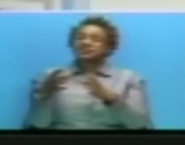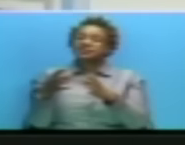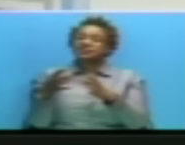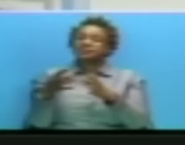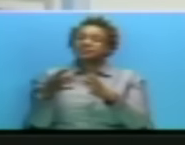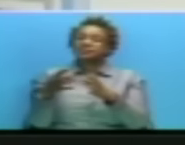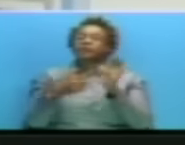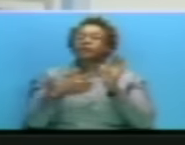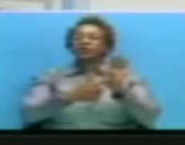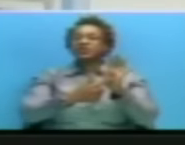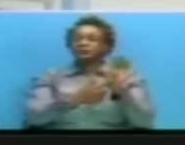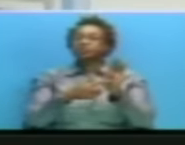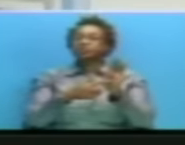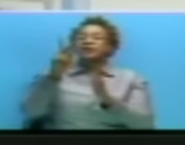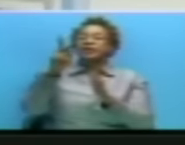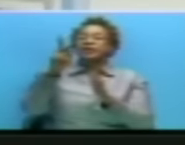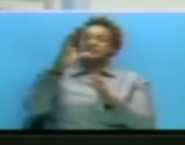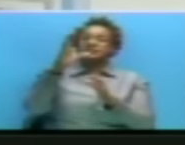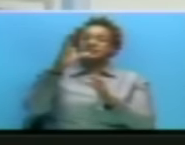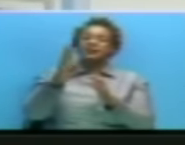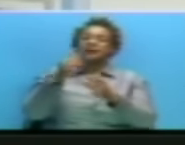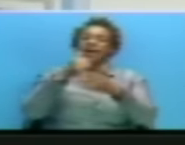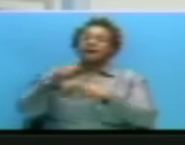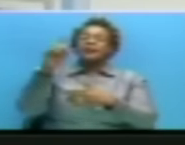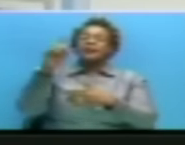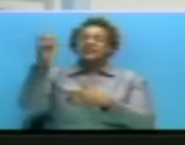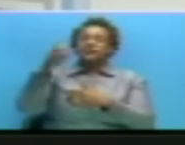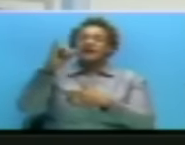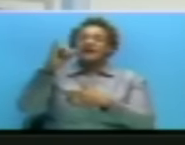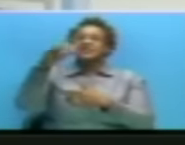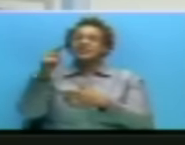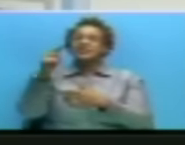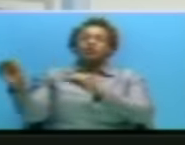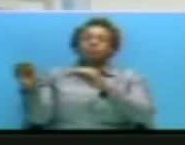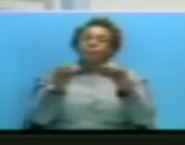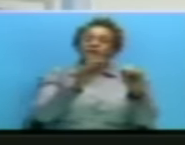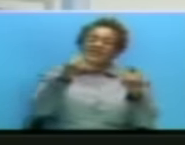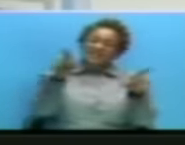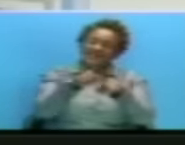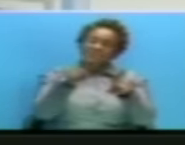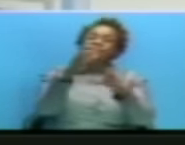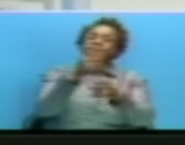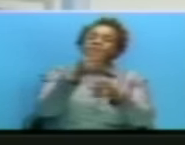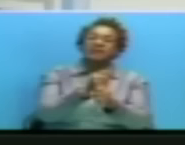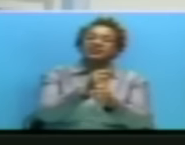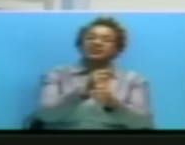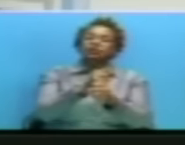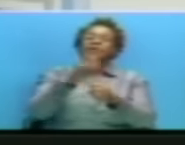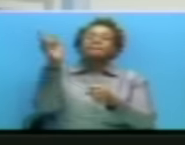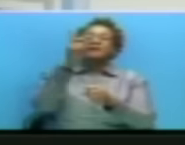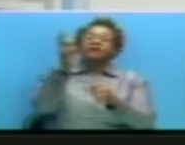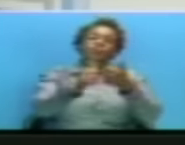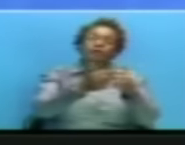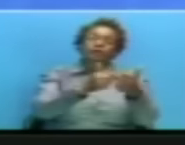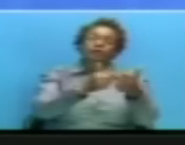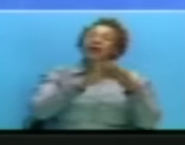you, KFCB used to be in the Ministry of ICT. Yes. It was moved by the same body to the Minister of Sports, Culture and the